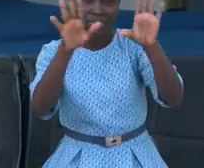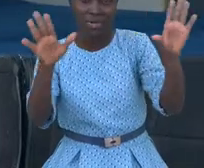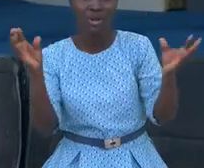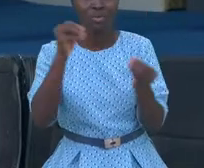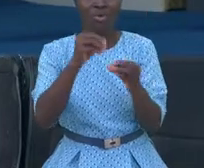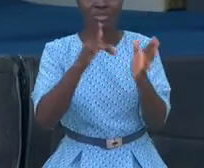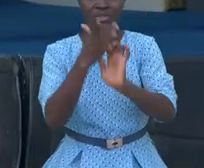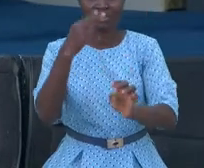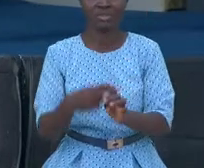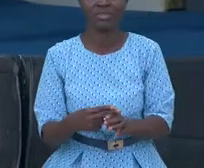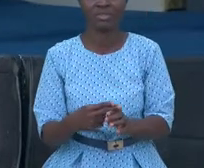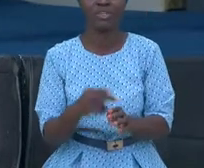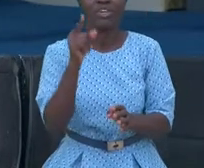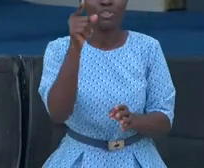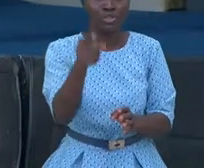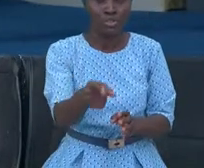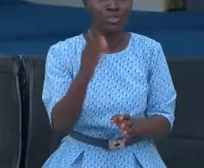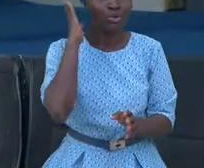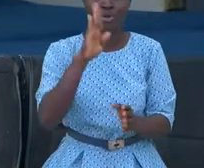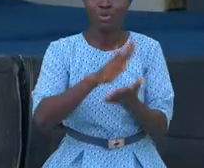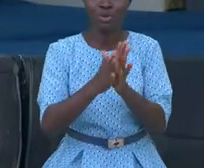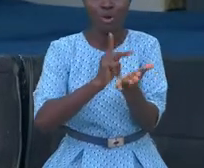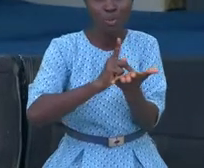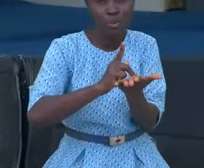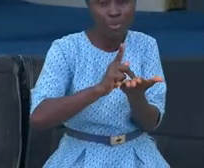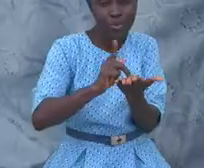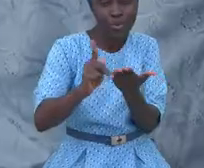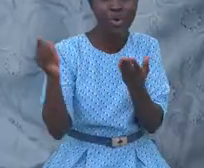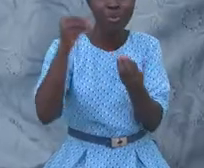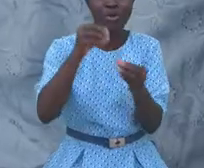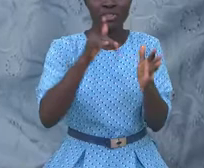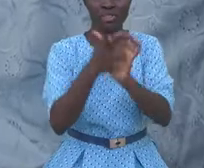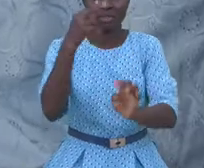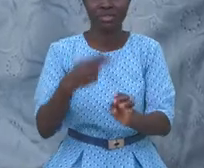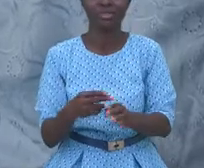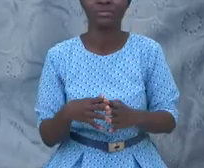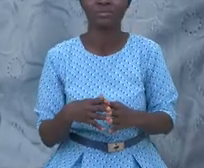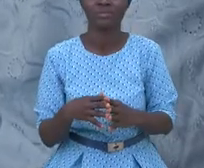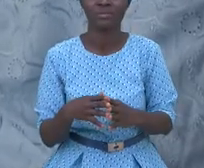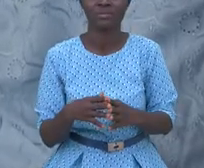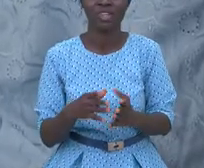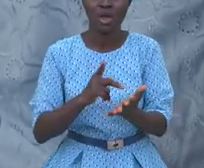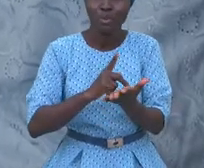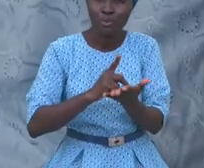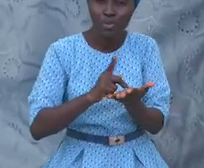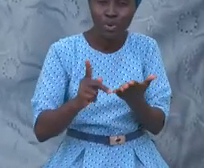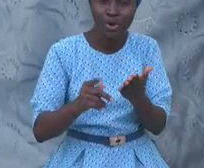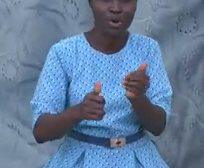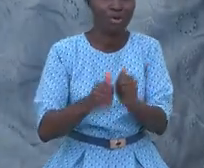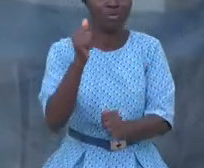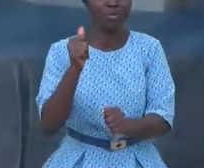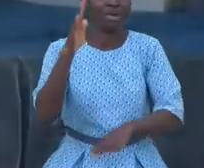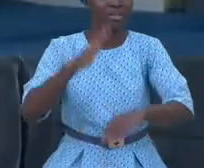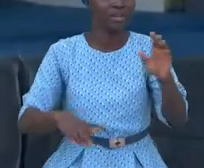name. Amen. You'll be purer in Jesus' name. Purer than